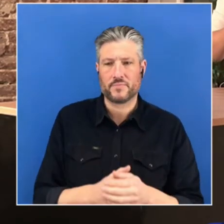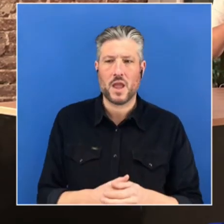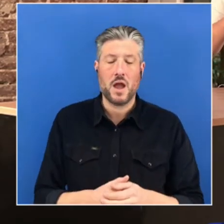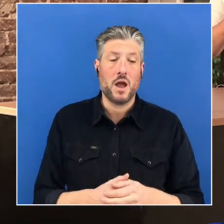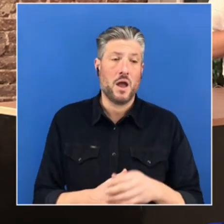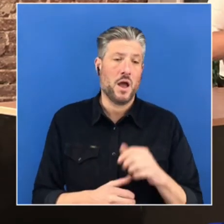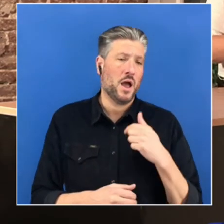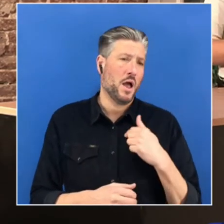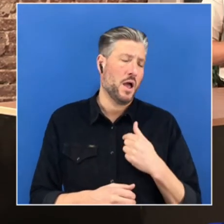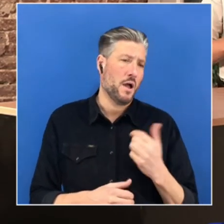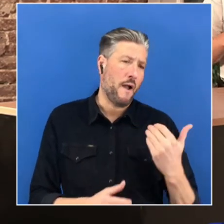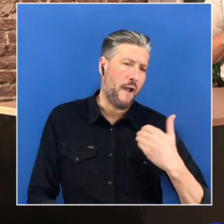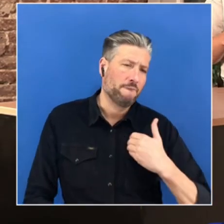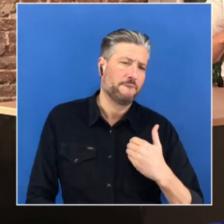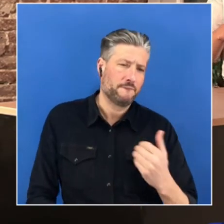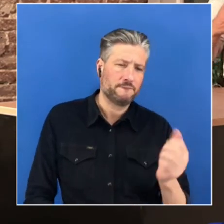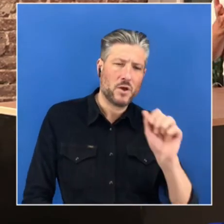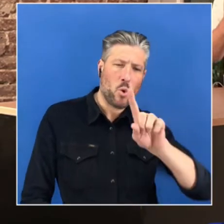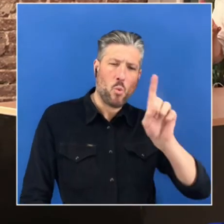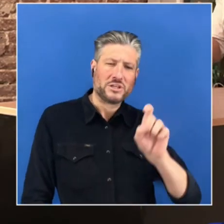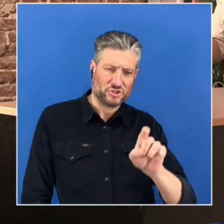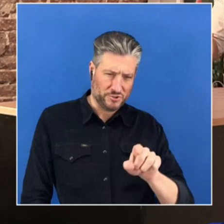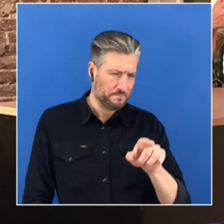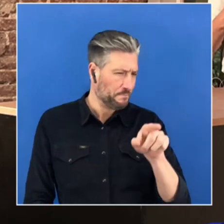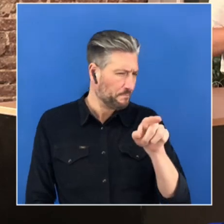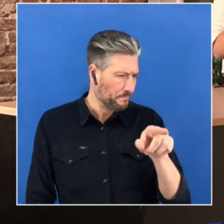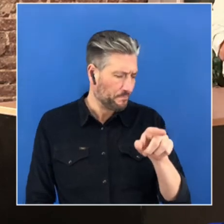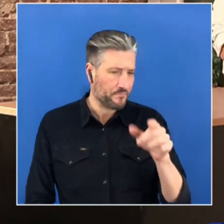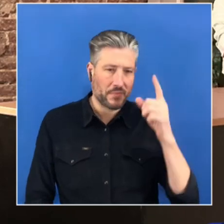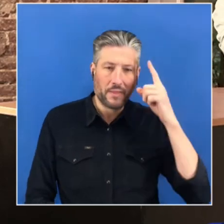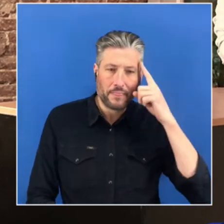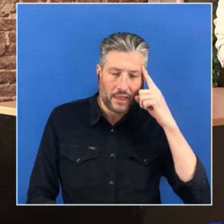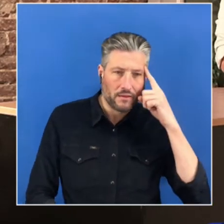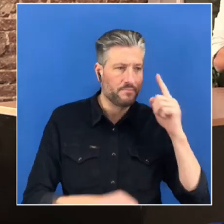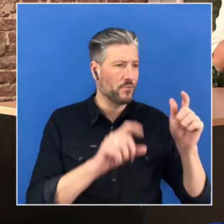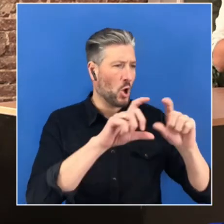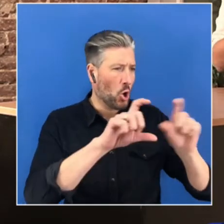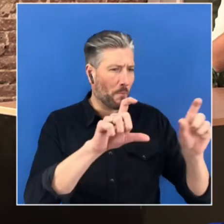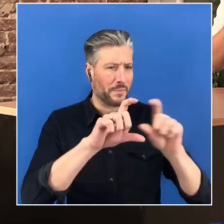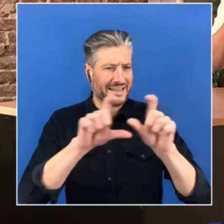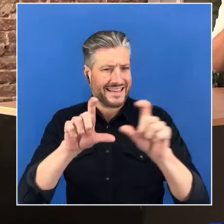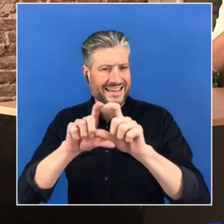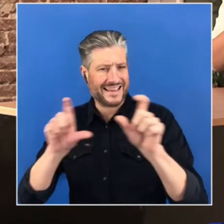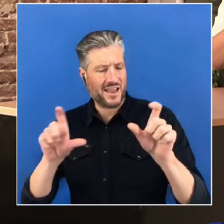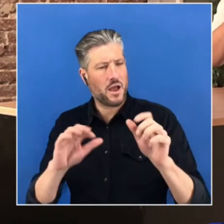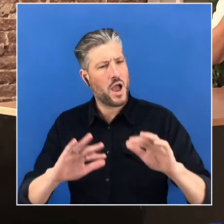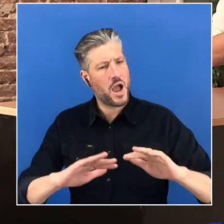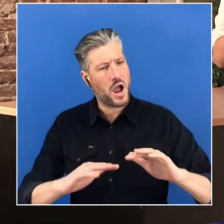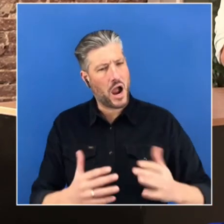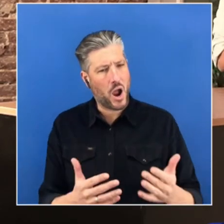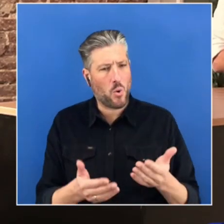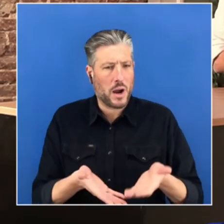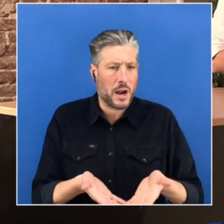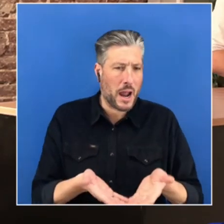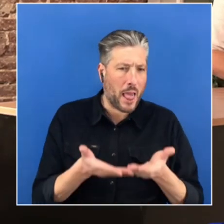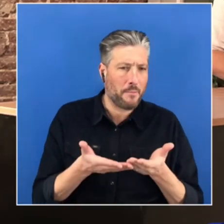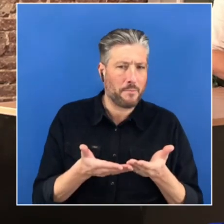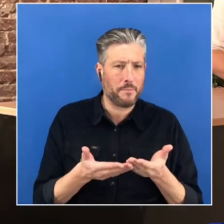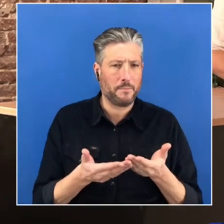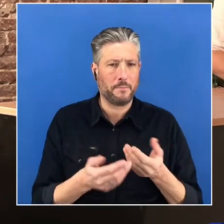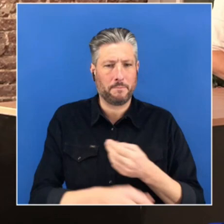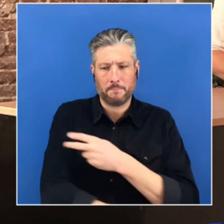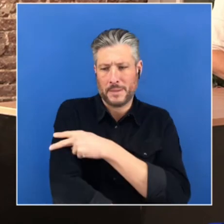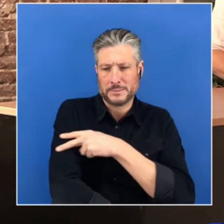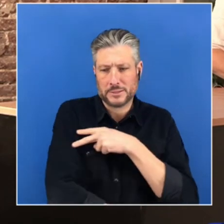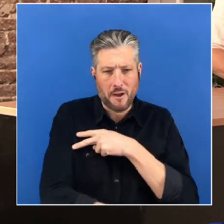how do you feel organizations can help their staff when they're trying to learn these new features to support people